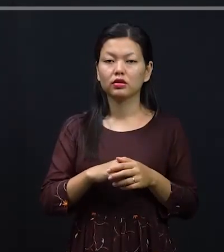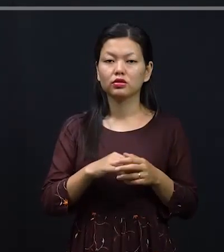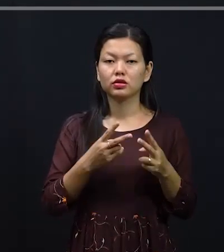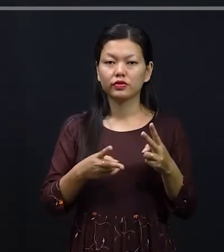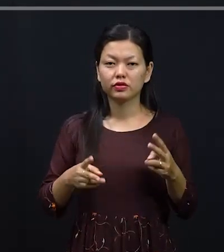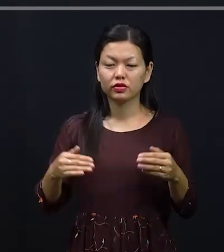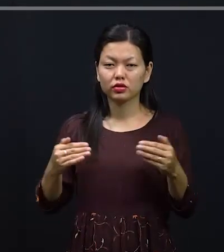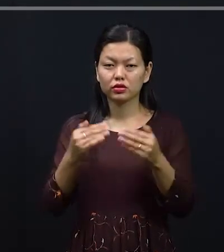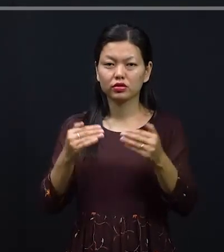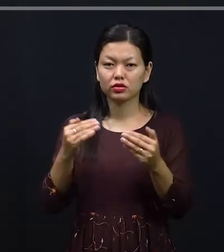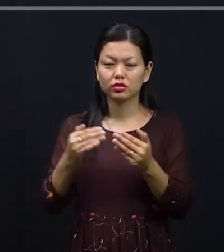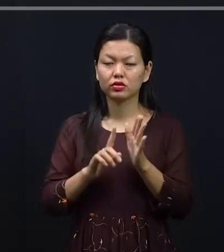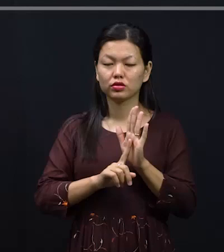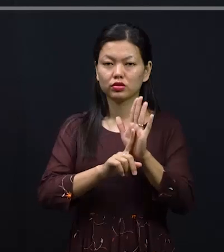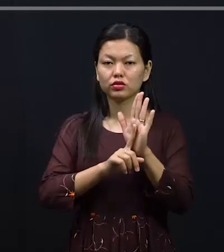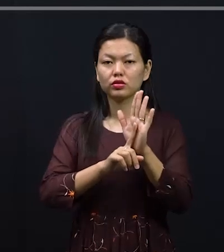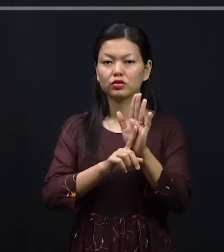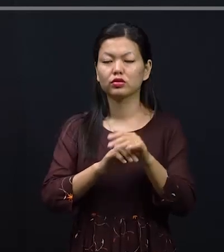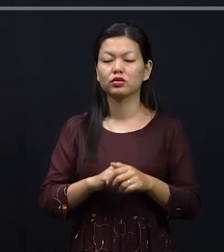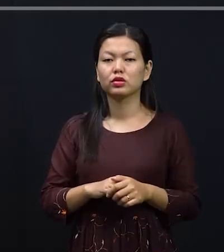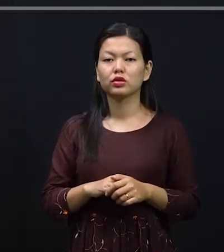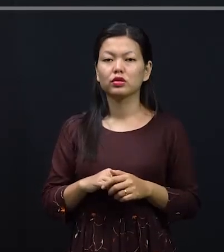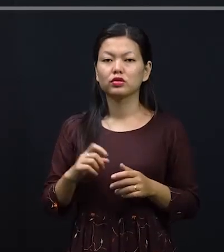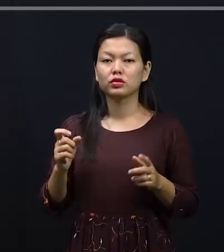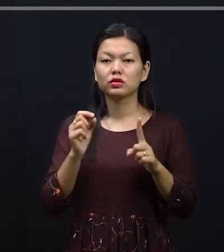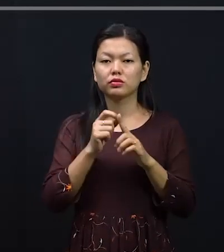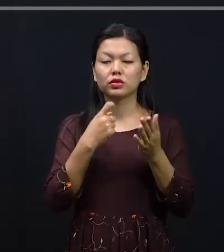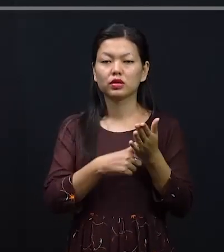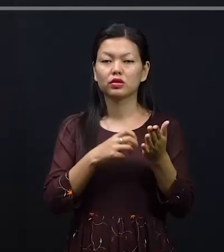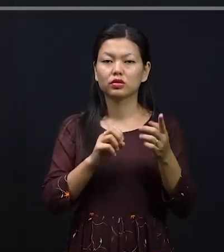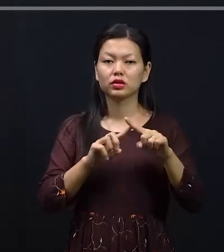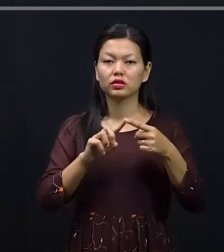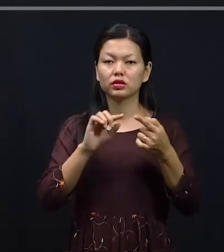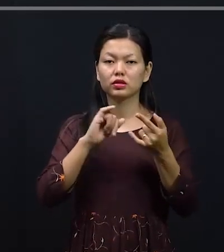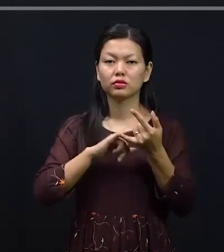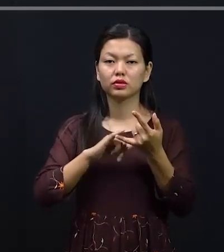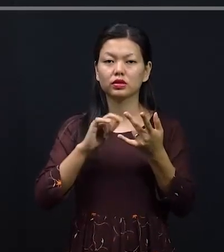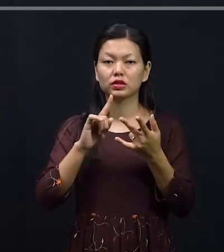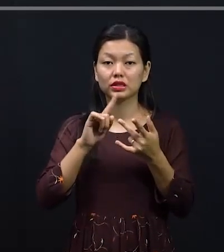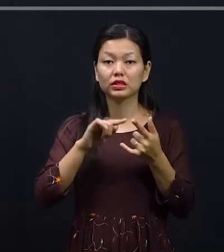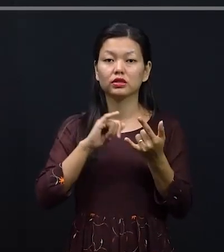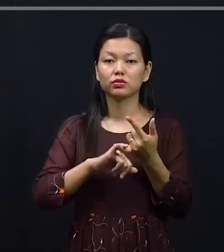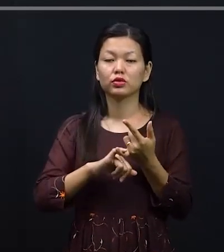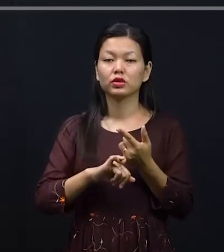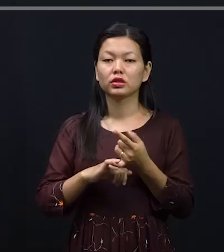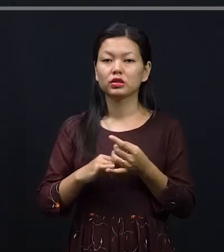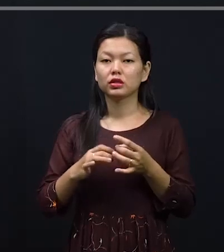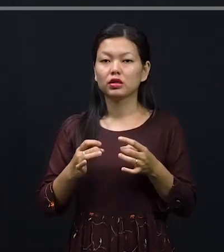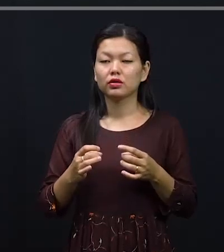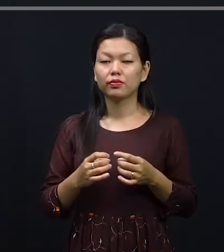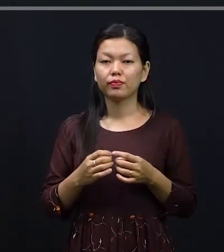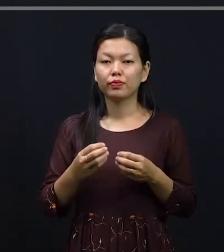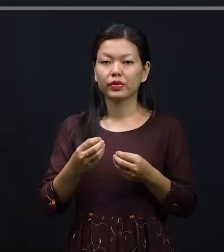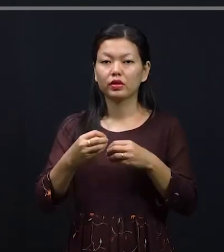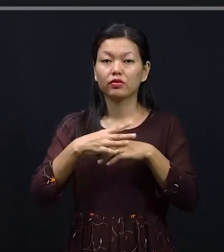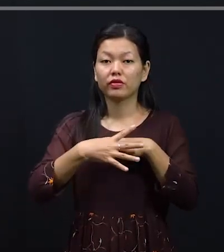one, he found out that these RNAs and protease does not affect the transformation. Does not affect the transformation in the sense